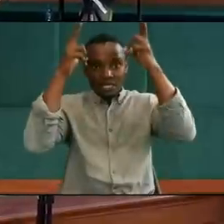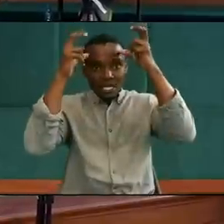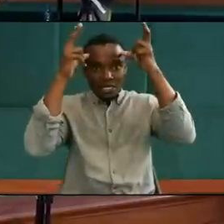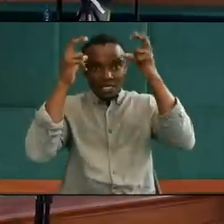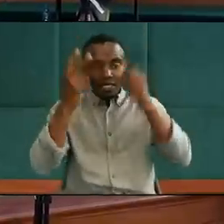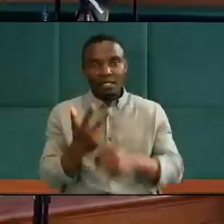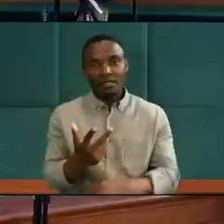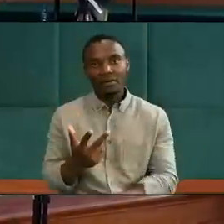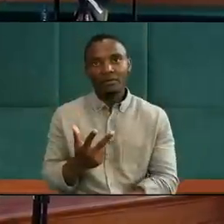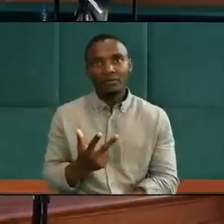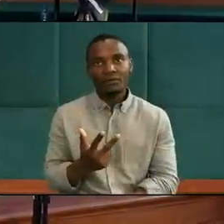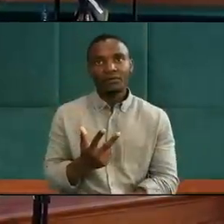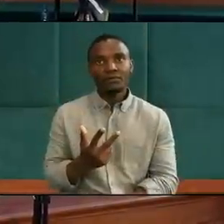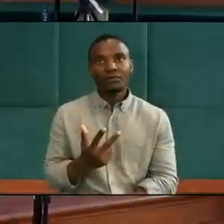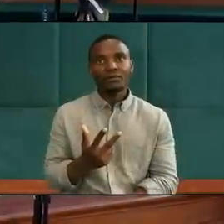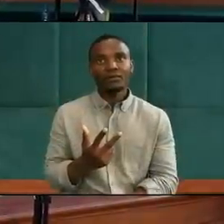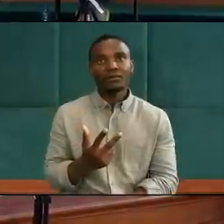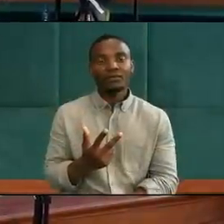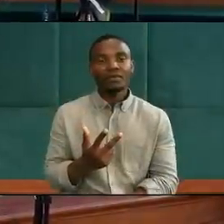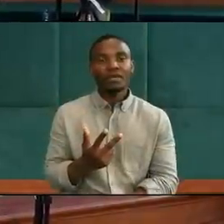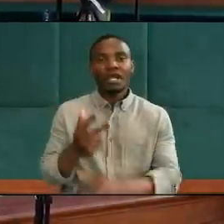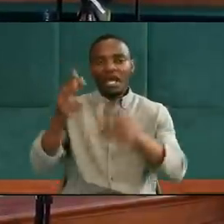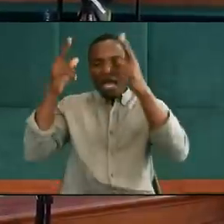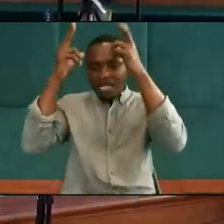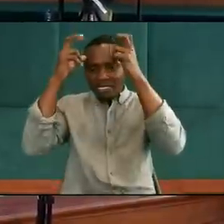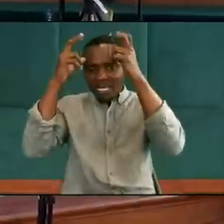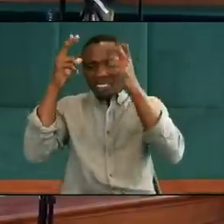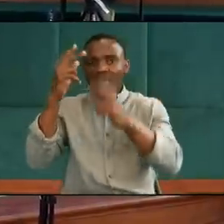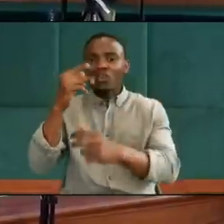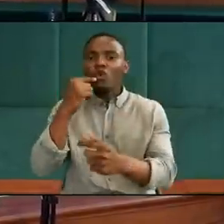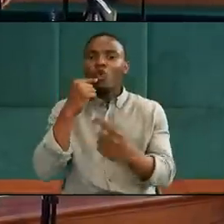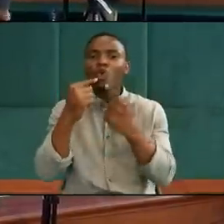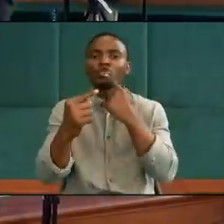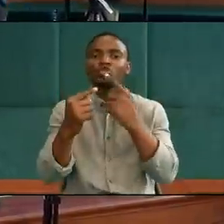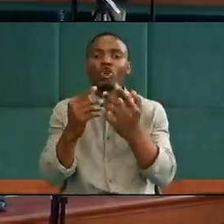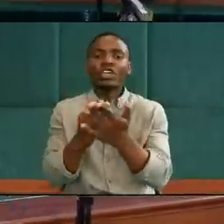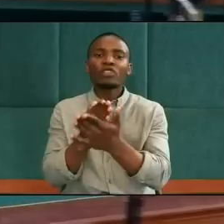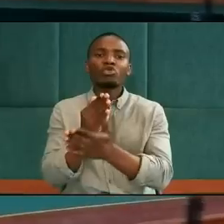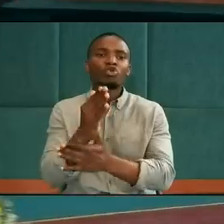Satan was talking through Peter.